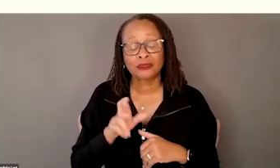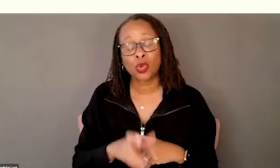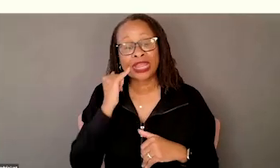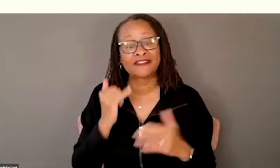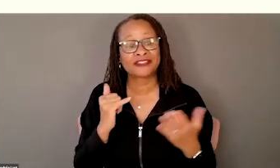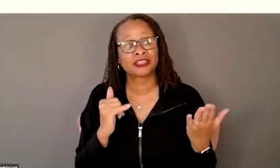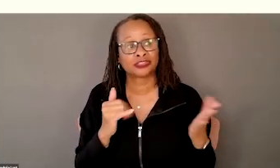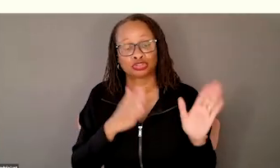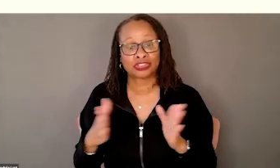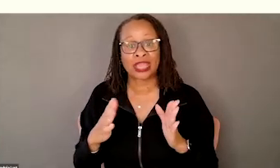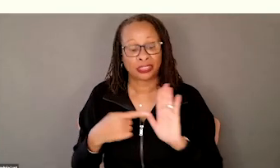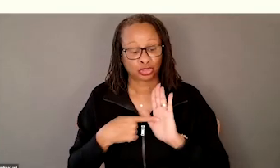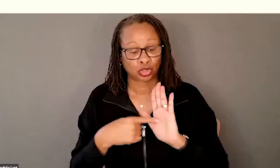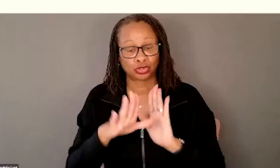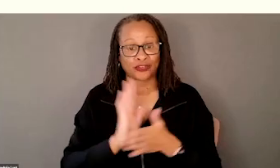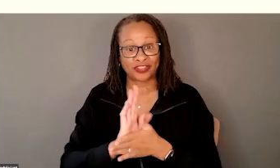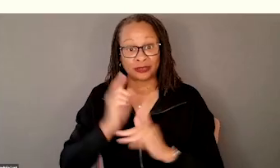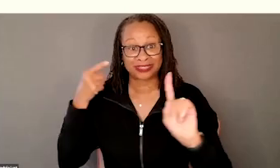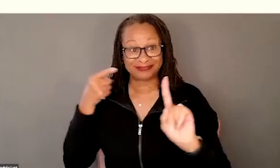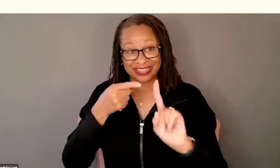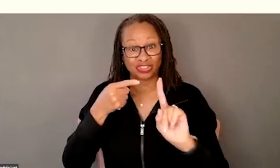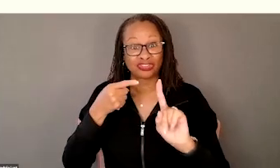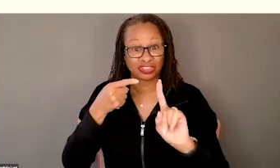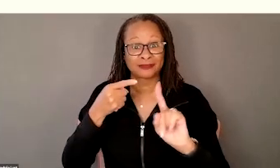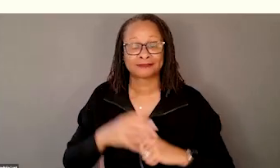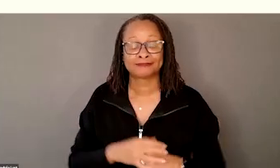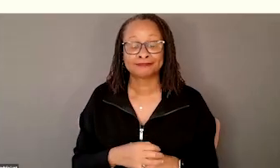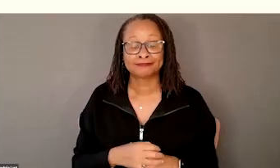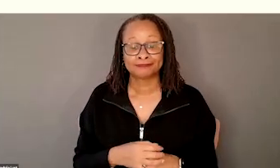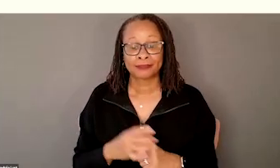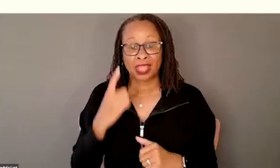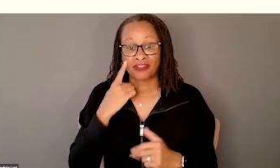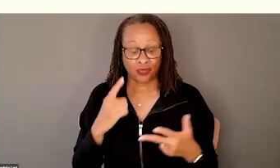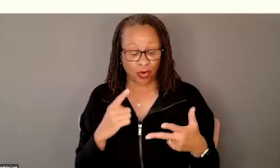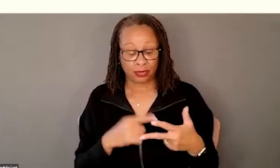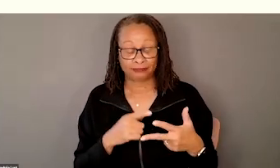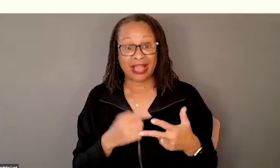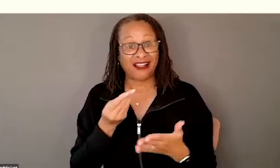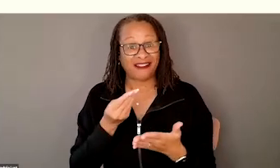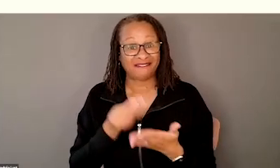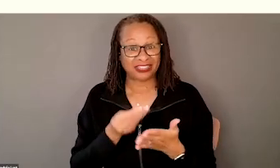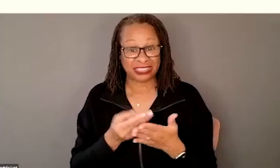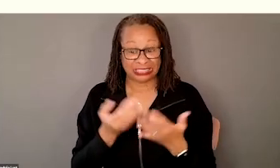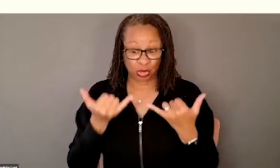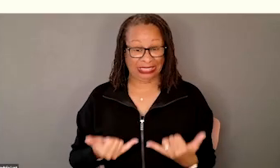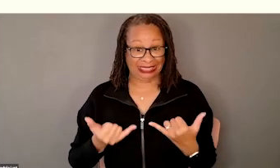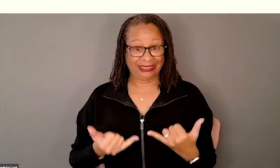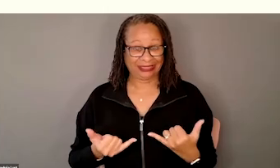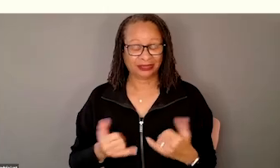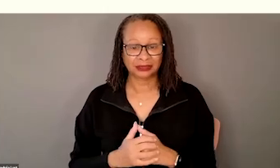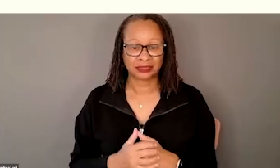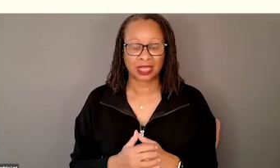have, if it reflects your film's intentions. And for funding to date and comprehensive line